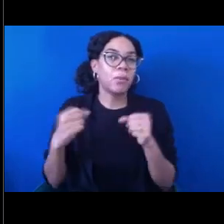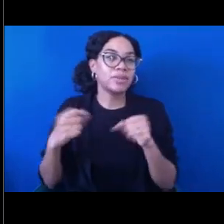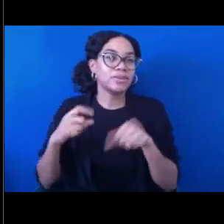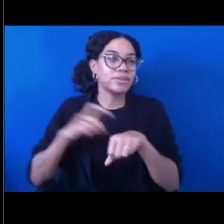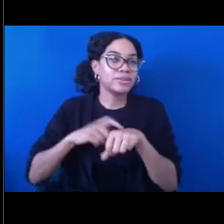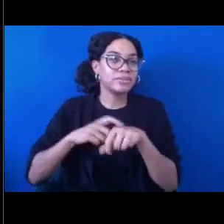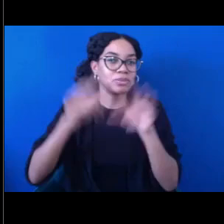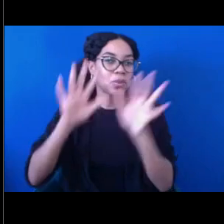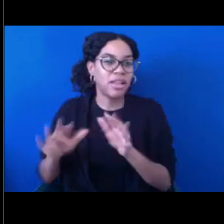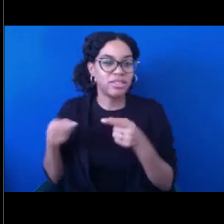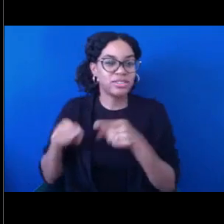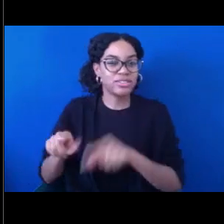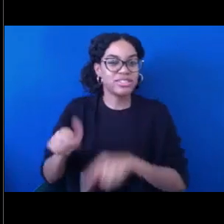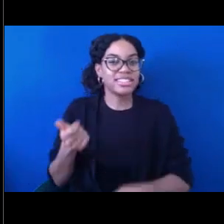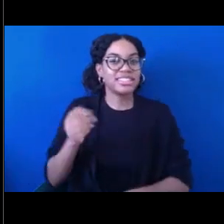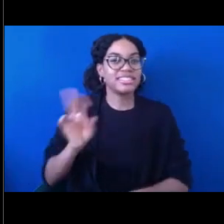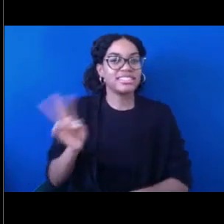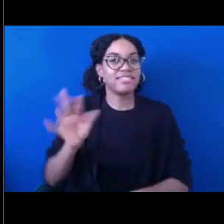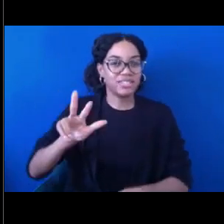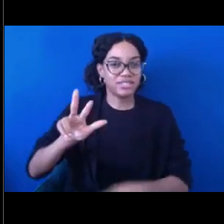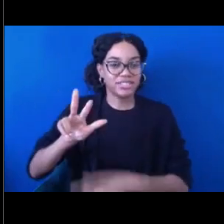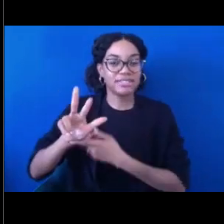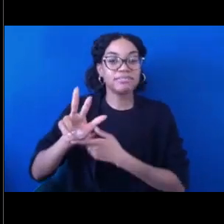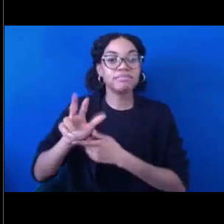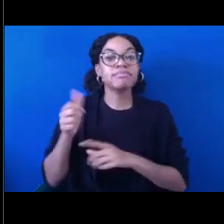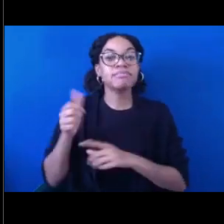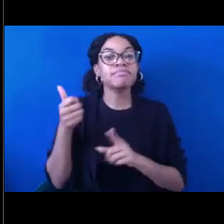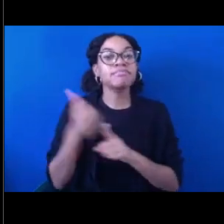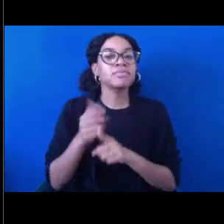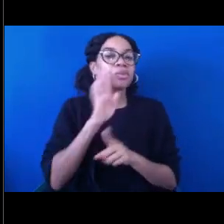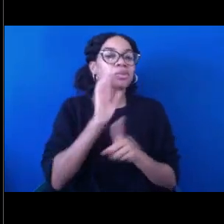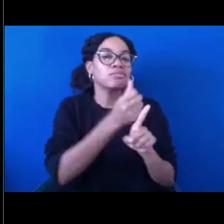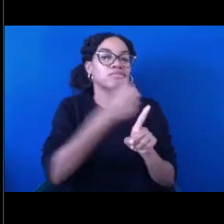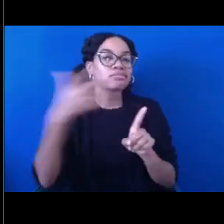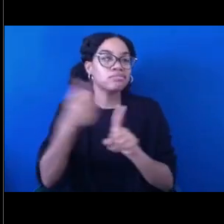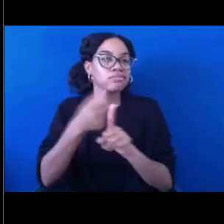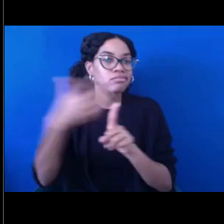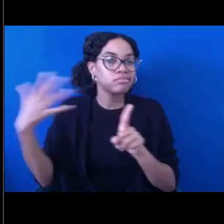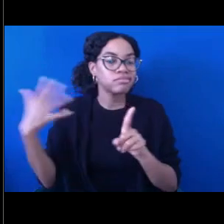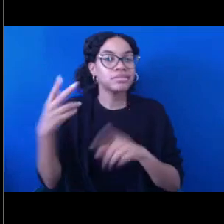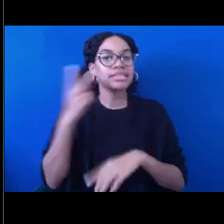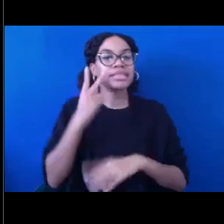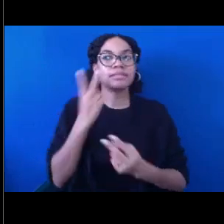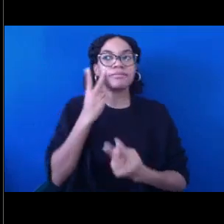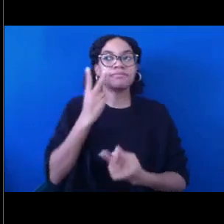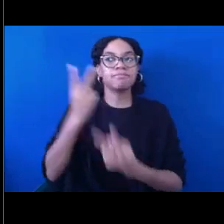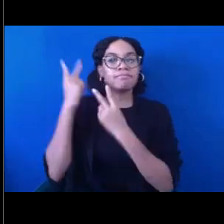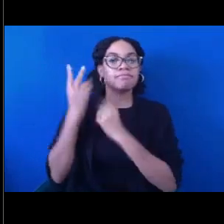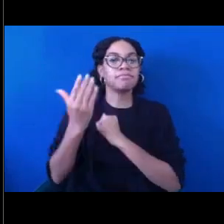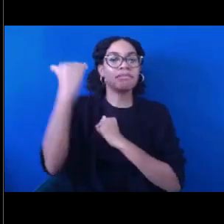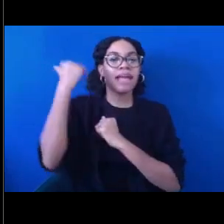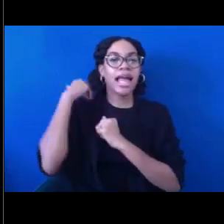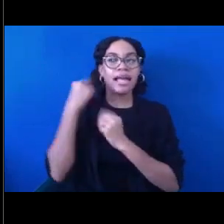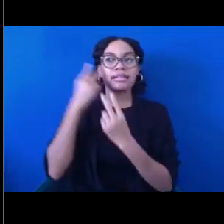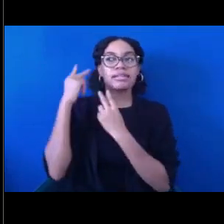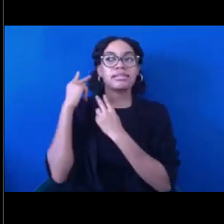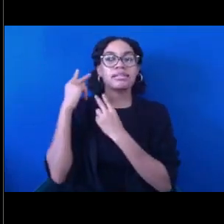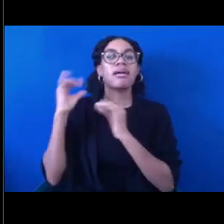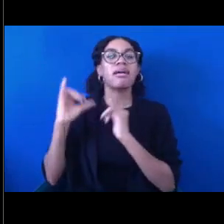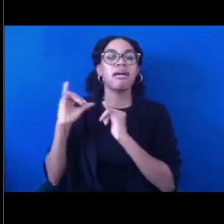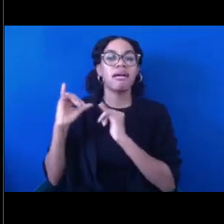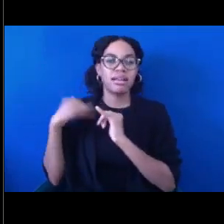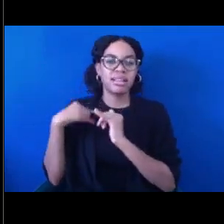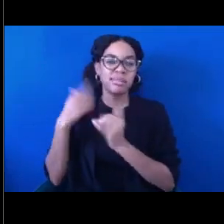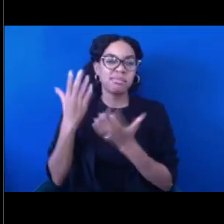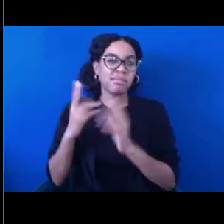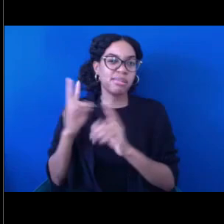for, because weather patterns seem to have a similarity with each other. So we can kind of look to the past to give us an idea of what to look for. And